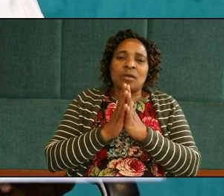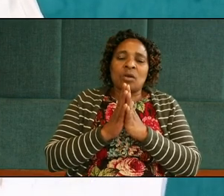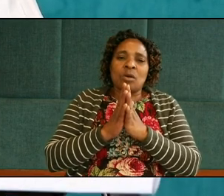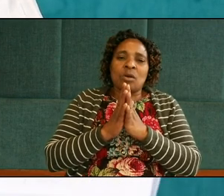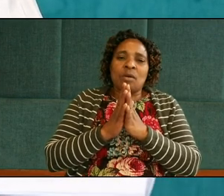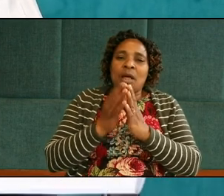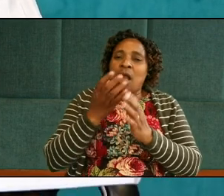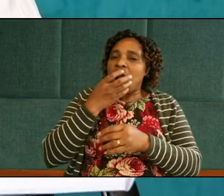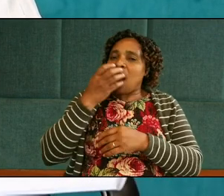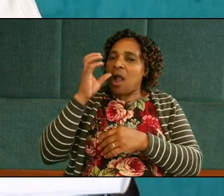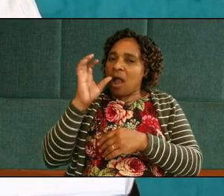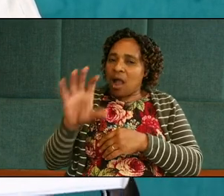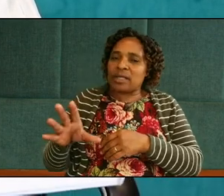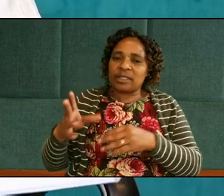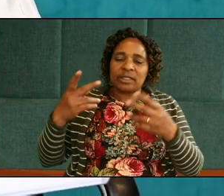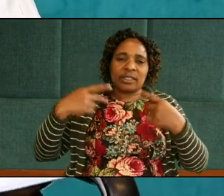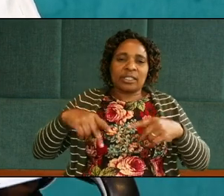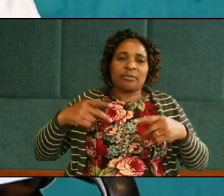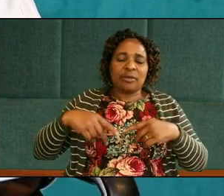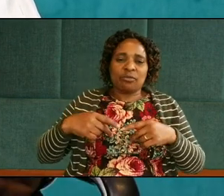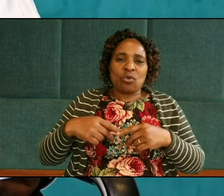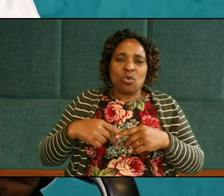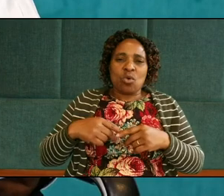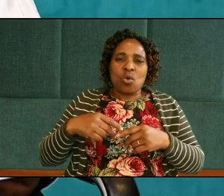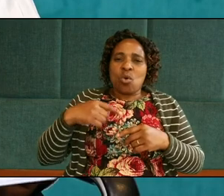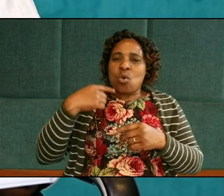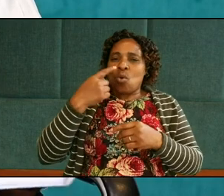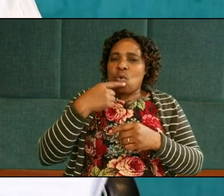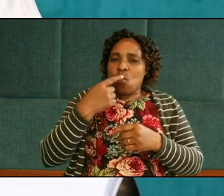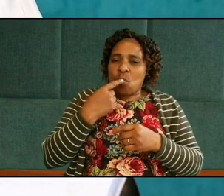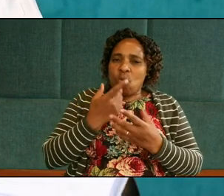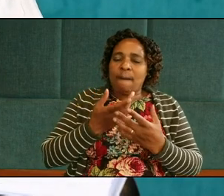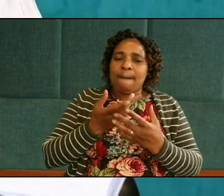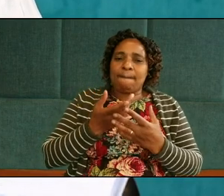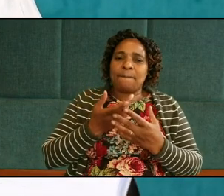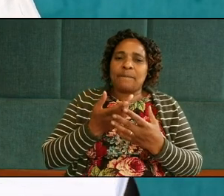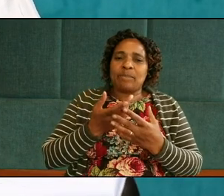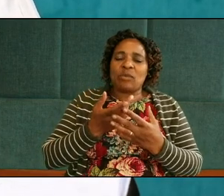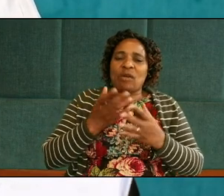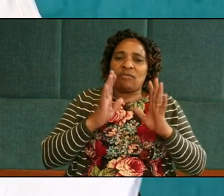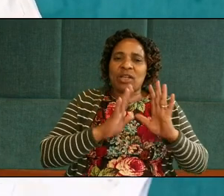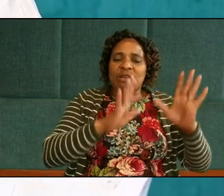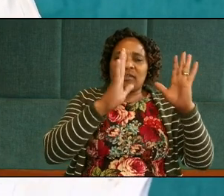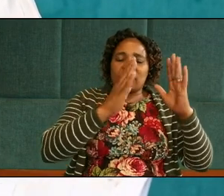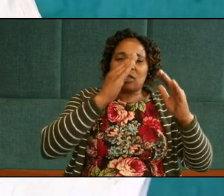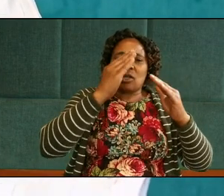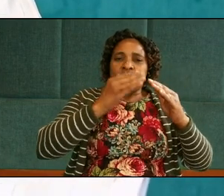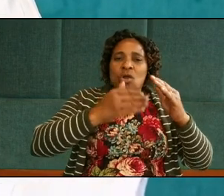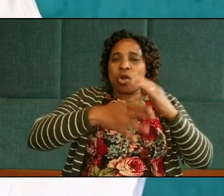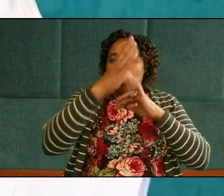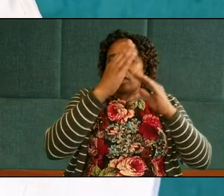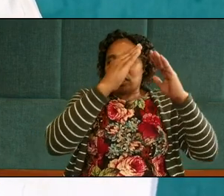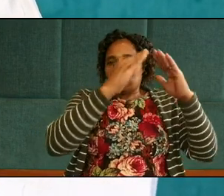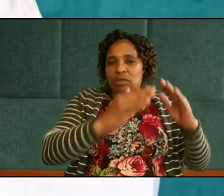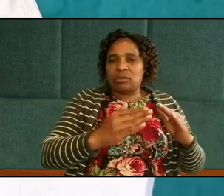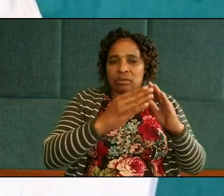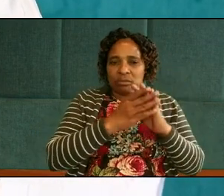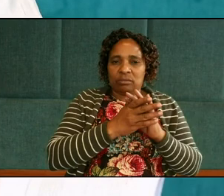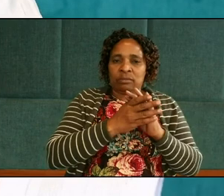God was cursing the people that were, they had left God's house.